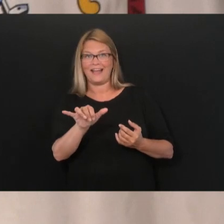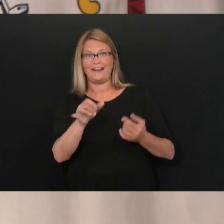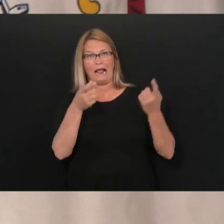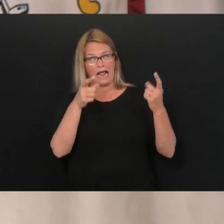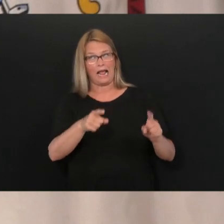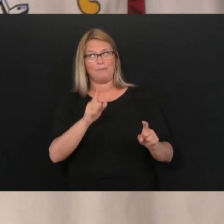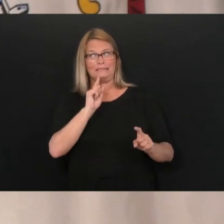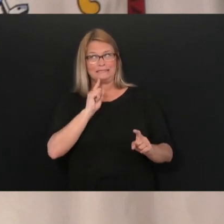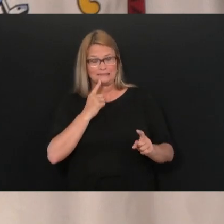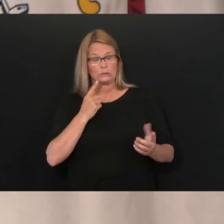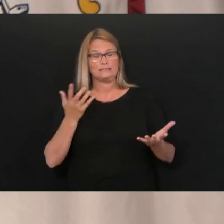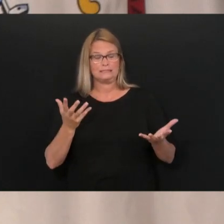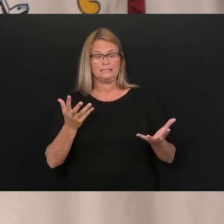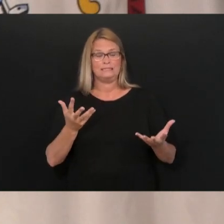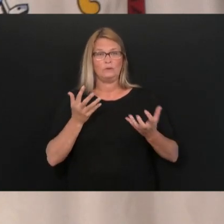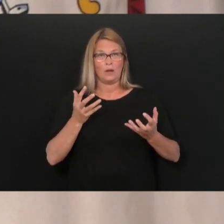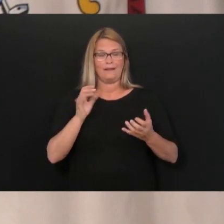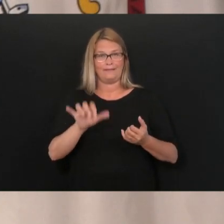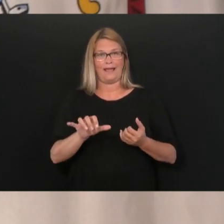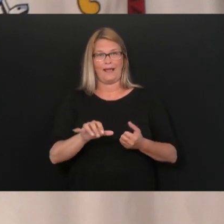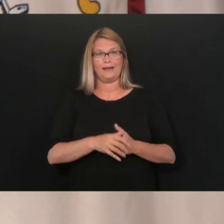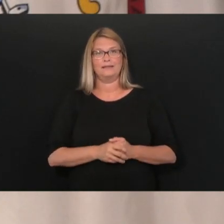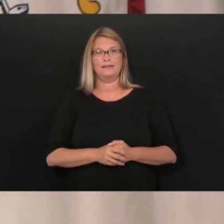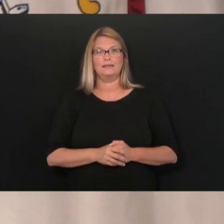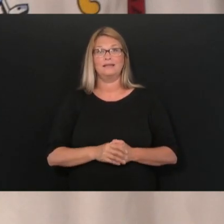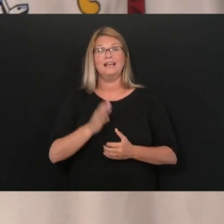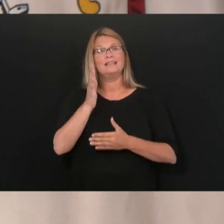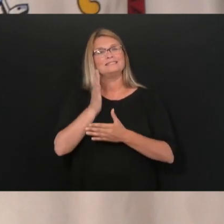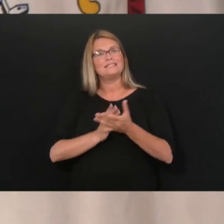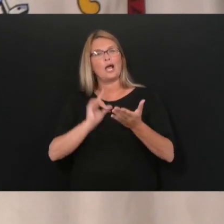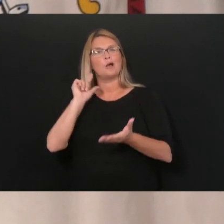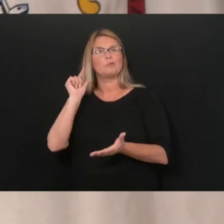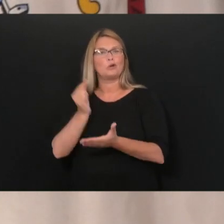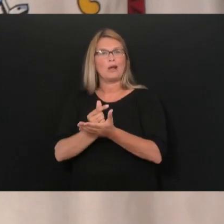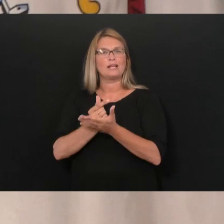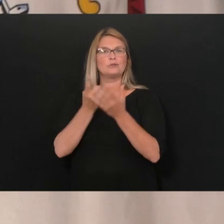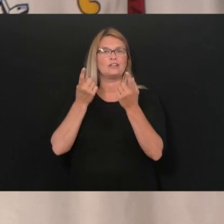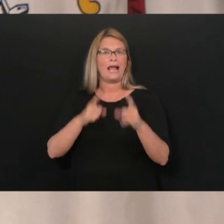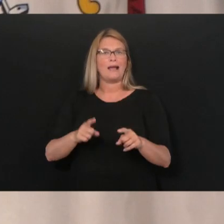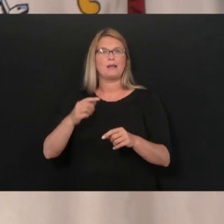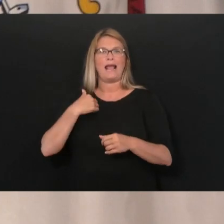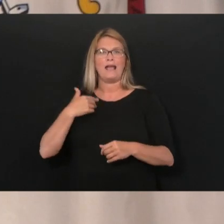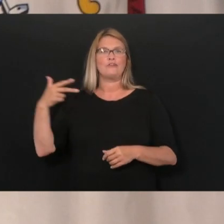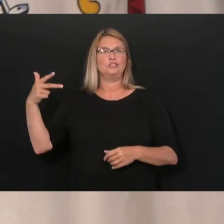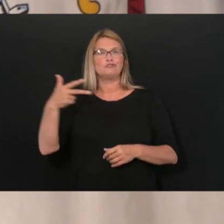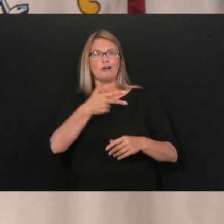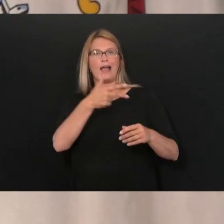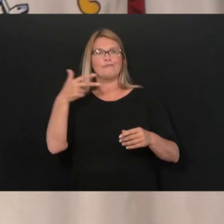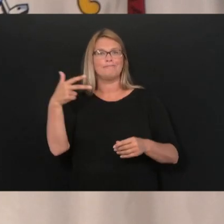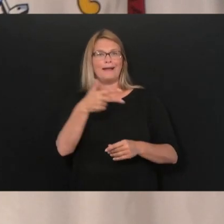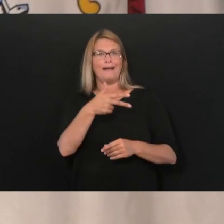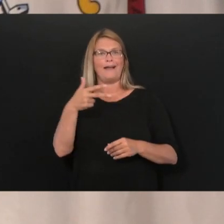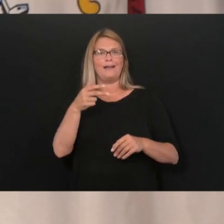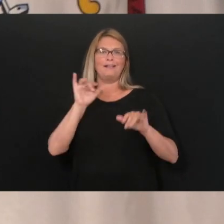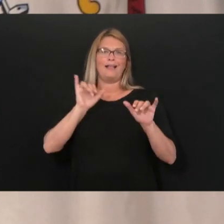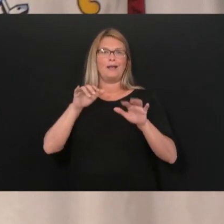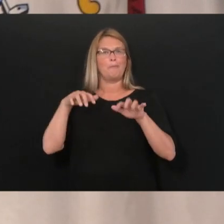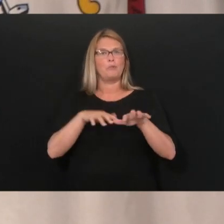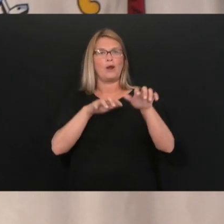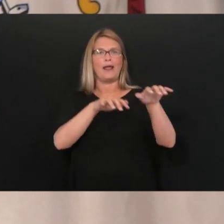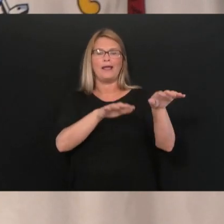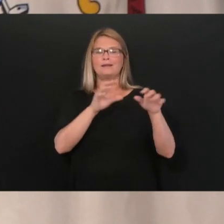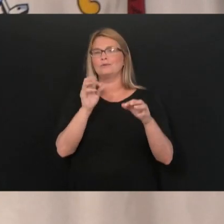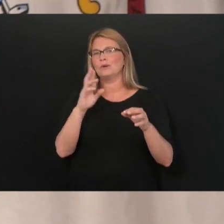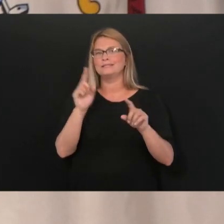way. Now, there's been a lot of graduations that have already happened, where we've driven through and done